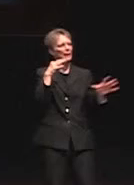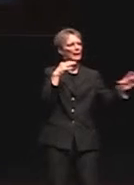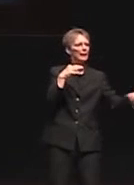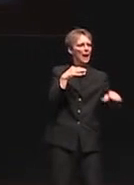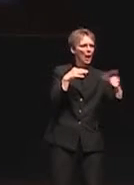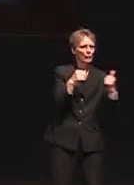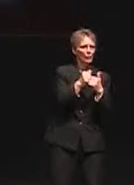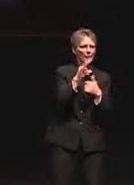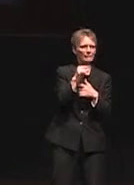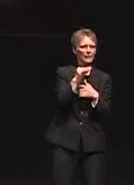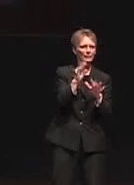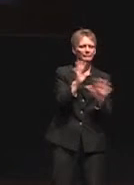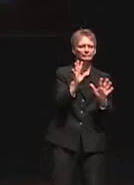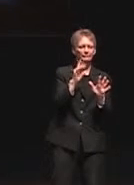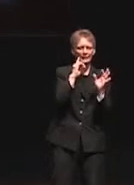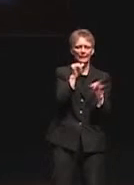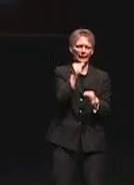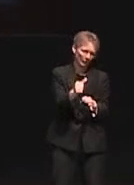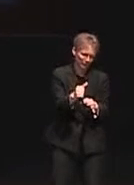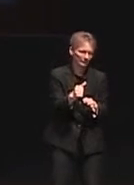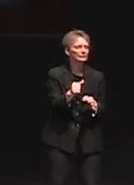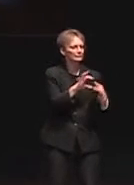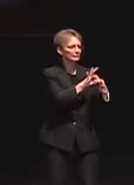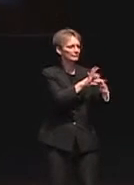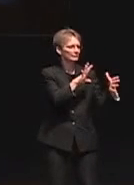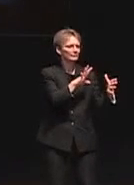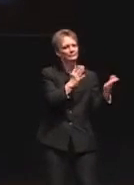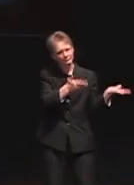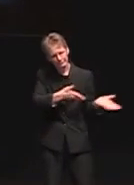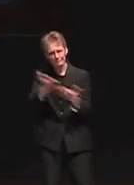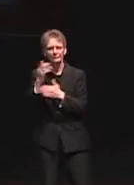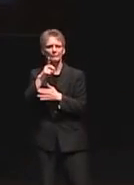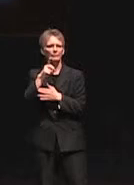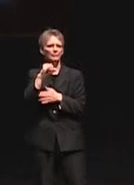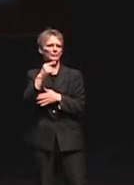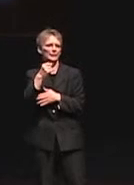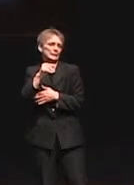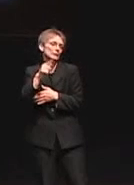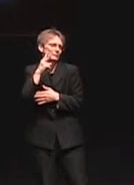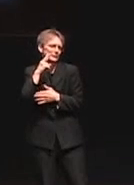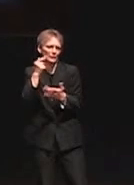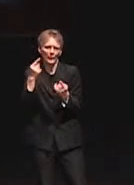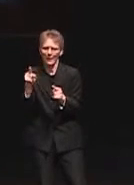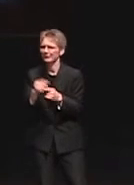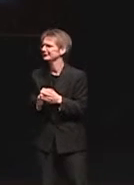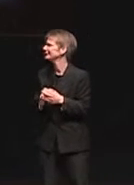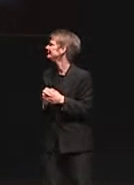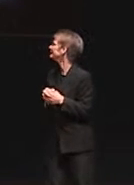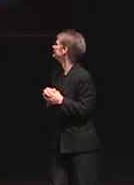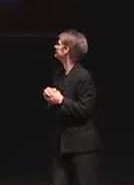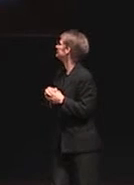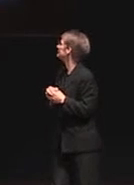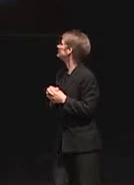Take a leap of faith. You know, take the digital camera. Let's see what happens. And, you know, did pretty well. I'm going to show these pictures